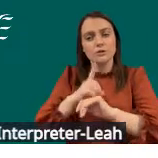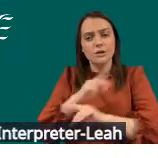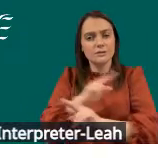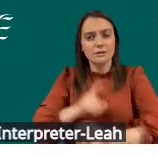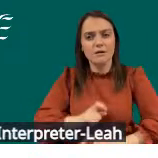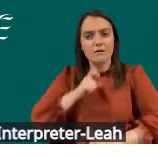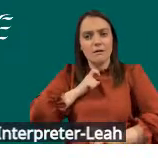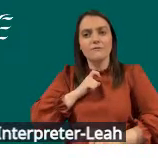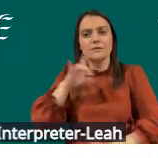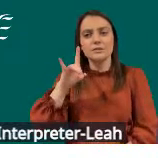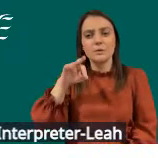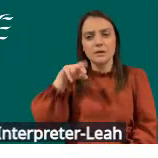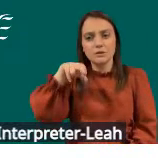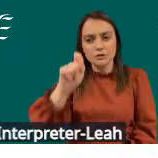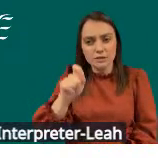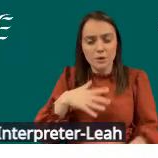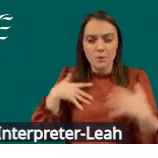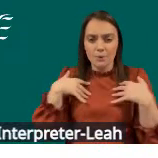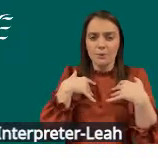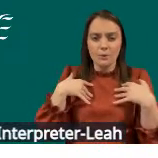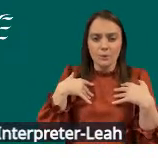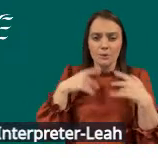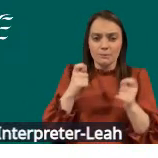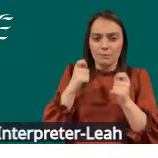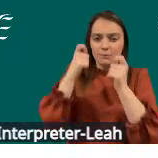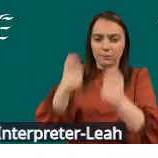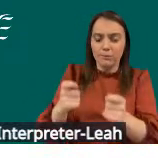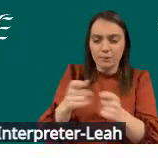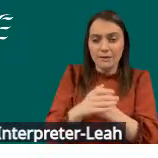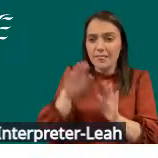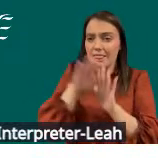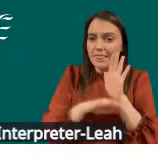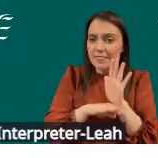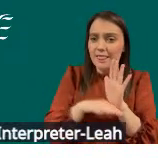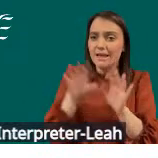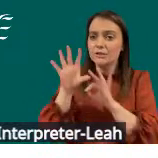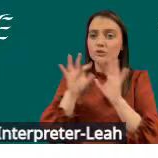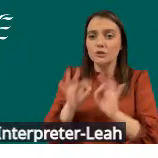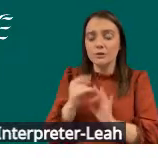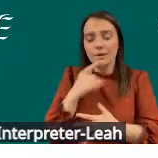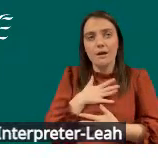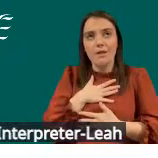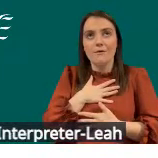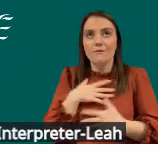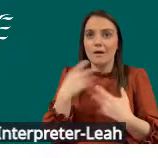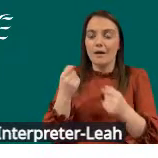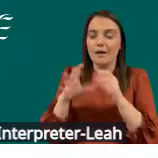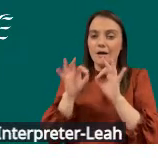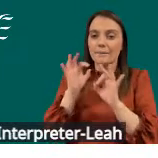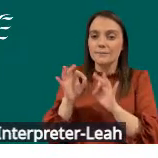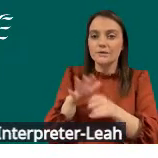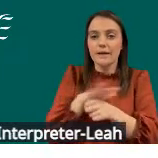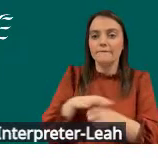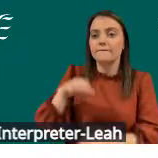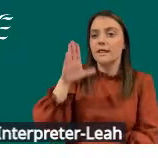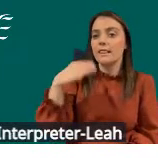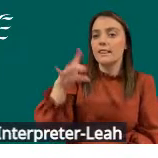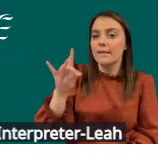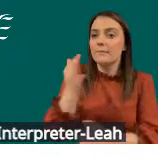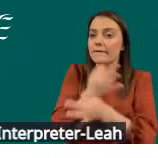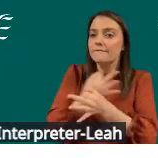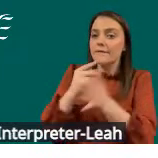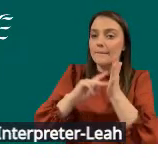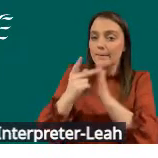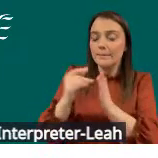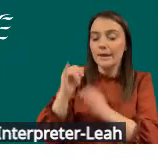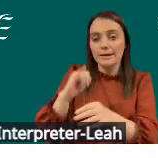it or gets worried about it, you're going to have less choice. But a lovely option that we have locally is the Limerick Family Planning Clinic, and medical